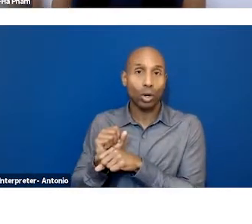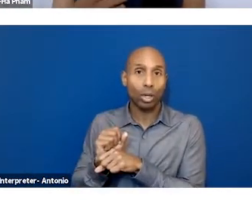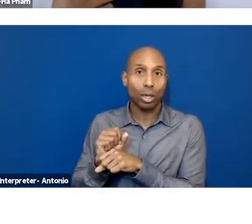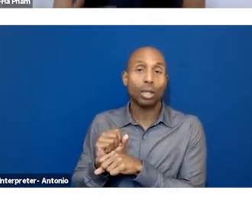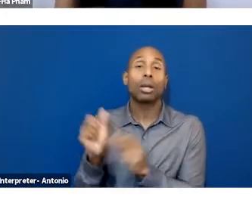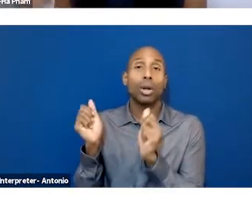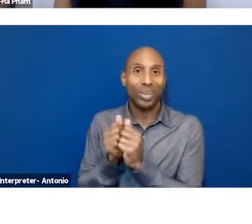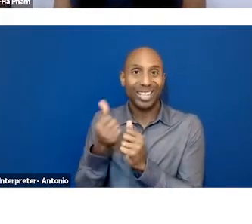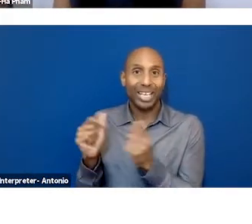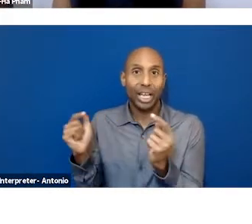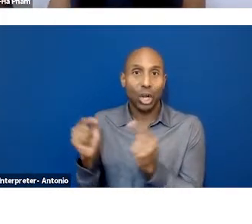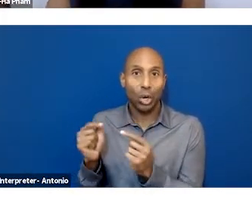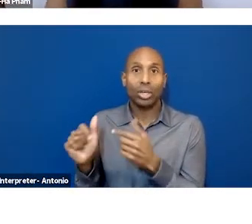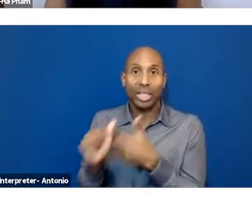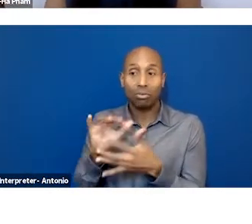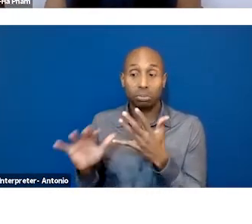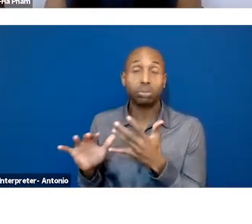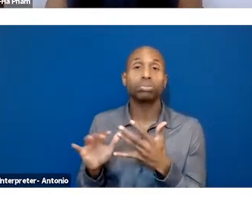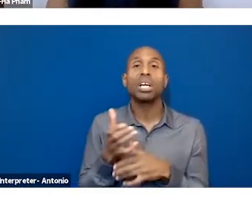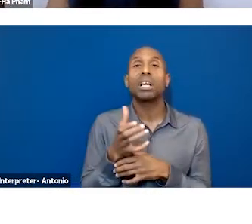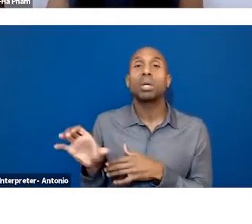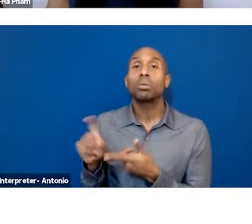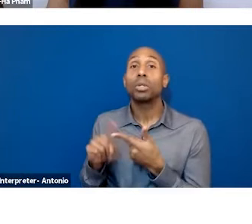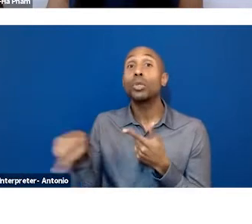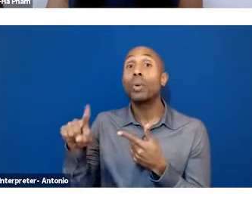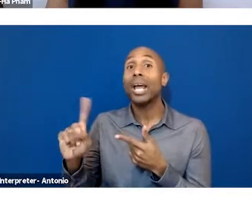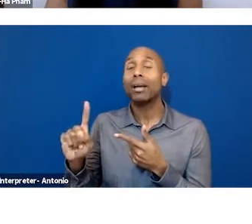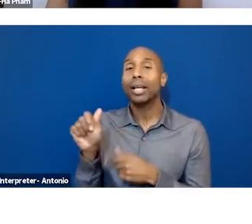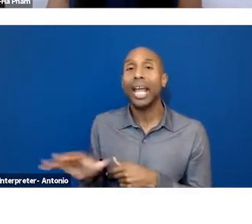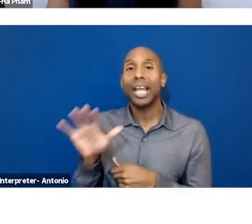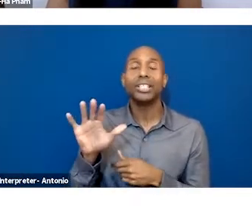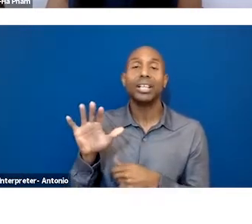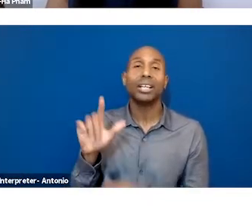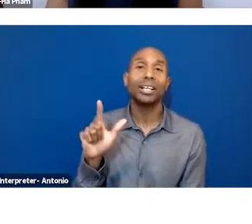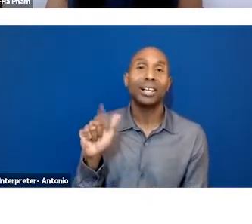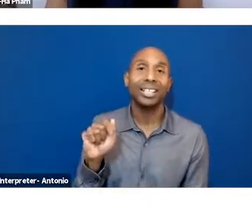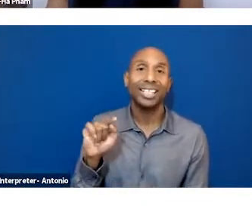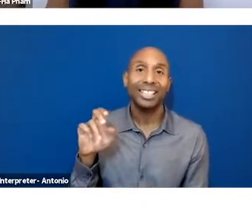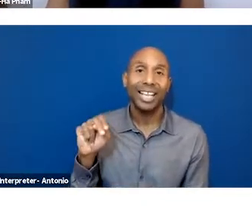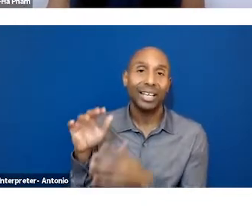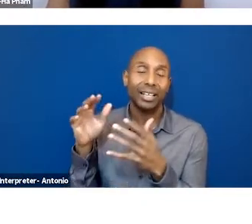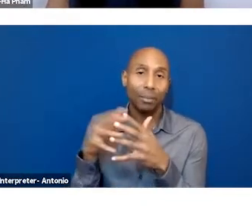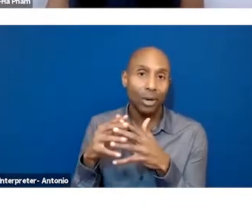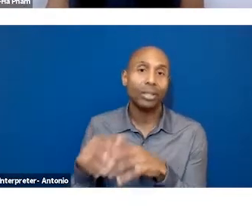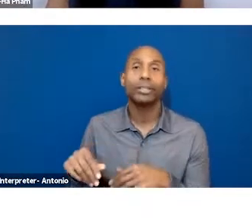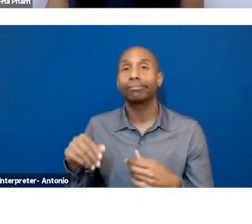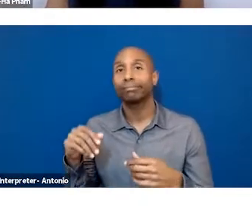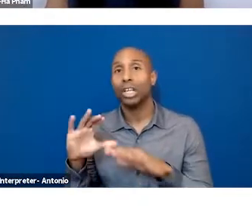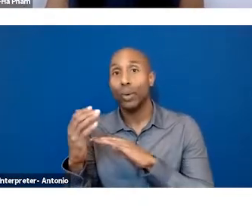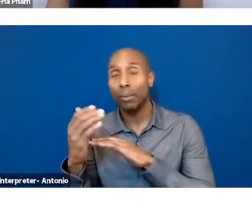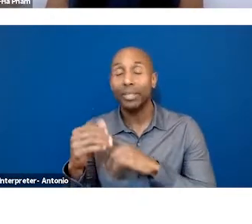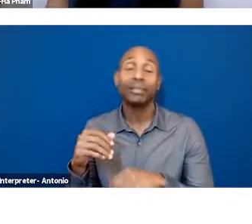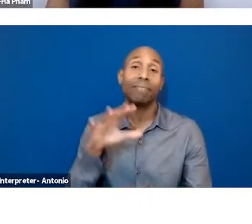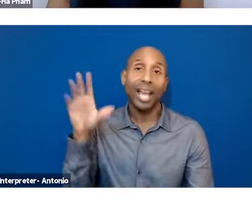get shifted to Asia, Latin America, the Caribbean, and Africa, while high-value work and